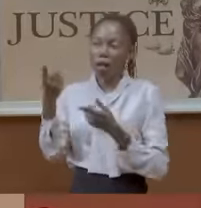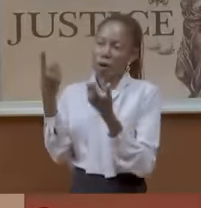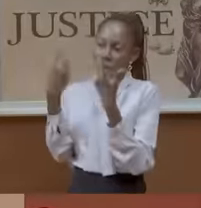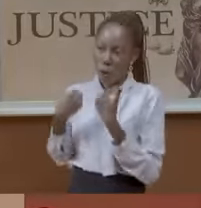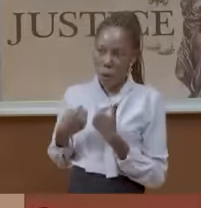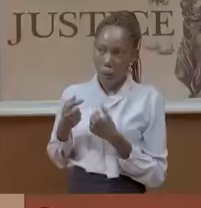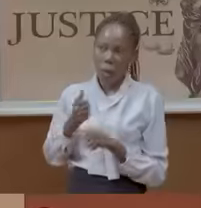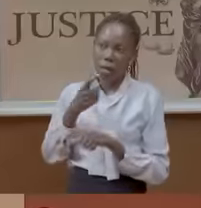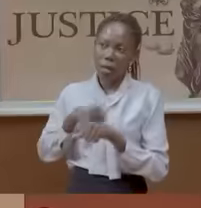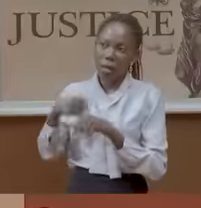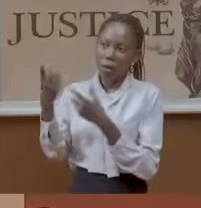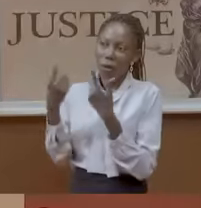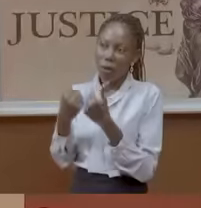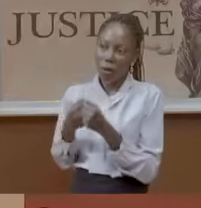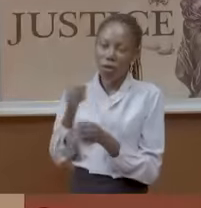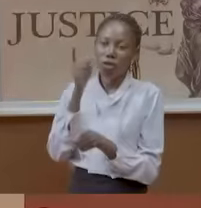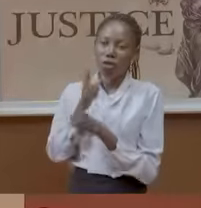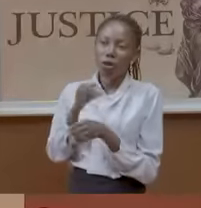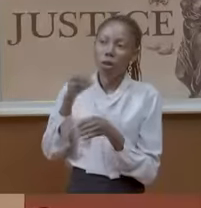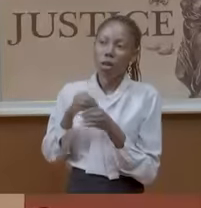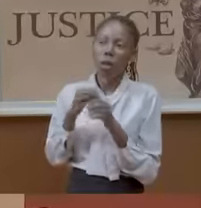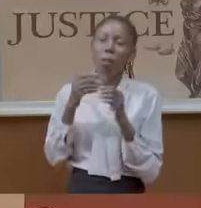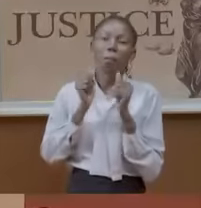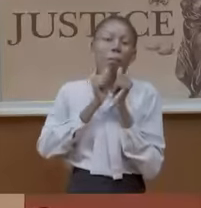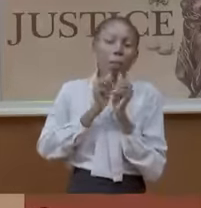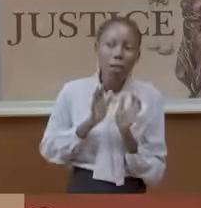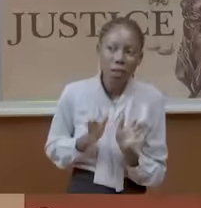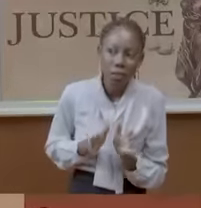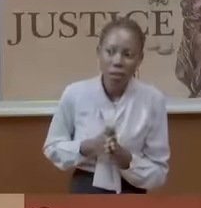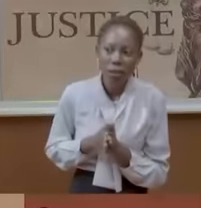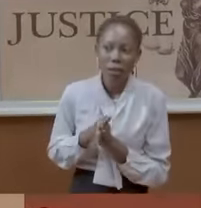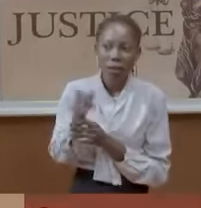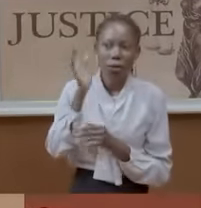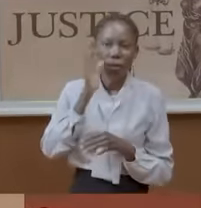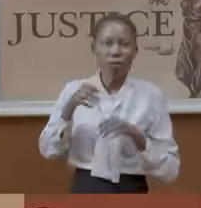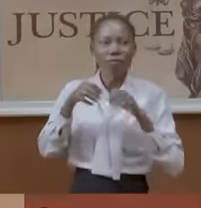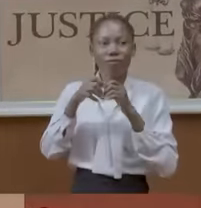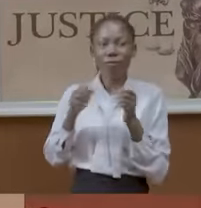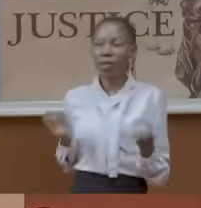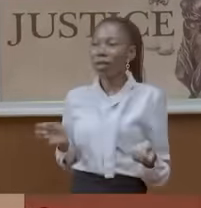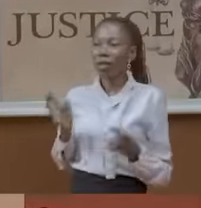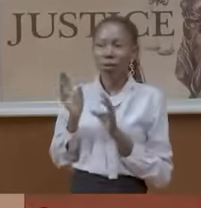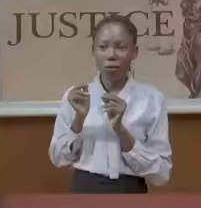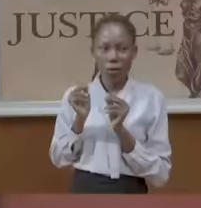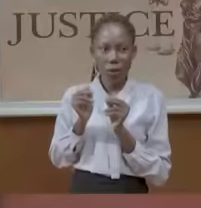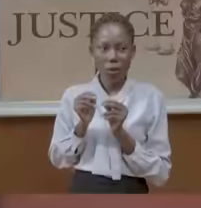I kept coming, each time I come, just in peace. How is it? She will tear my clothes again. I'm not